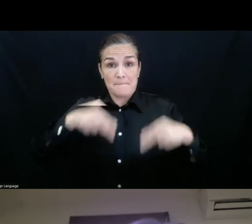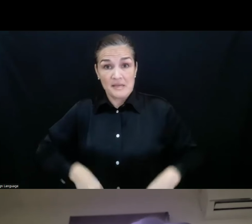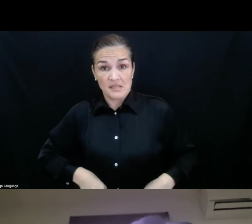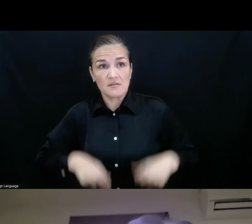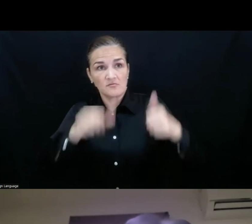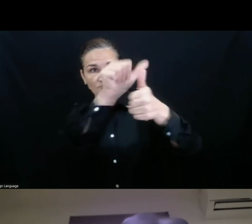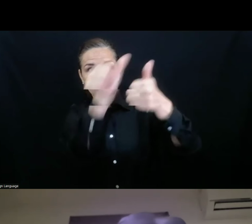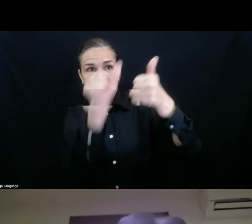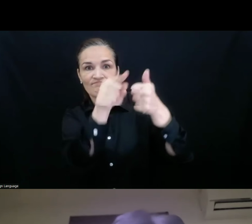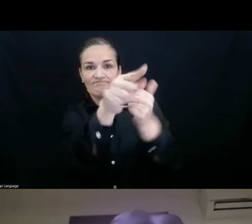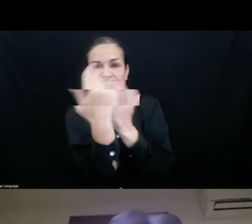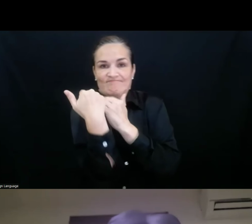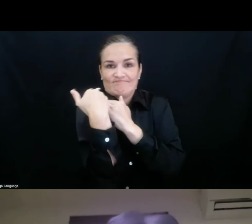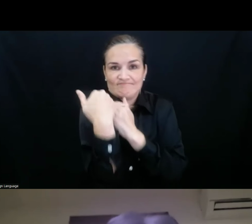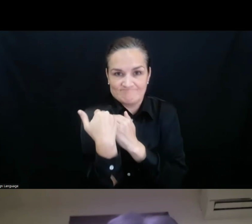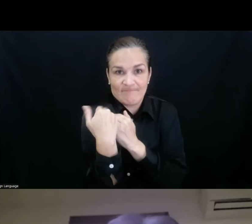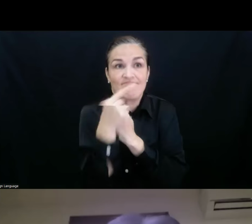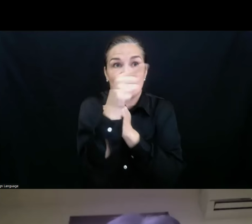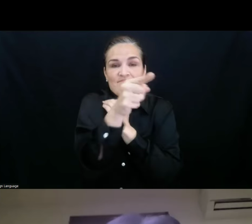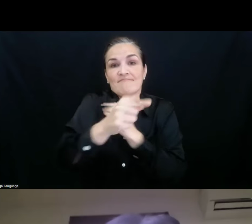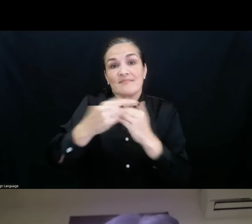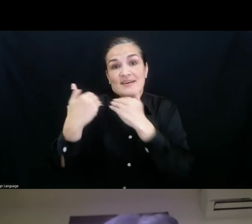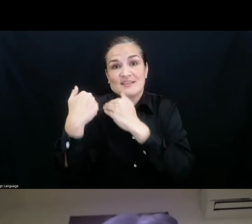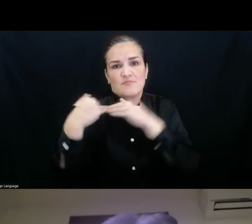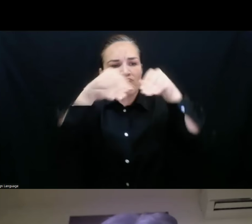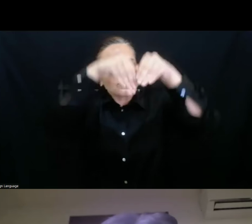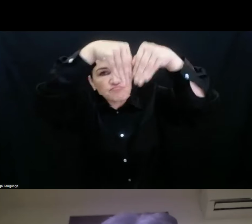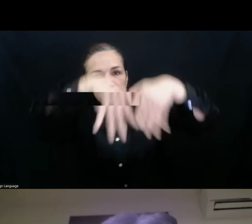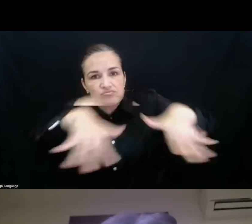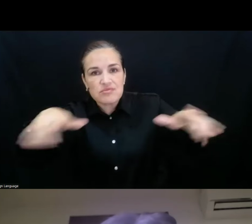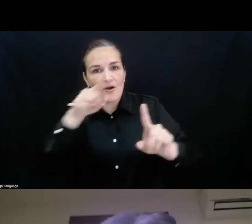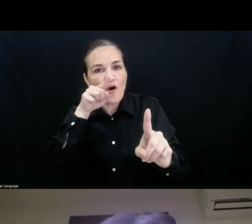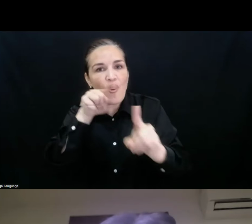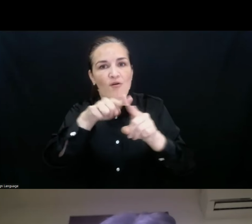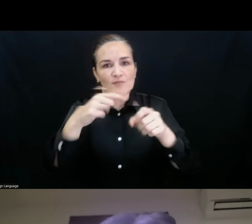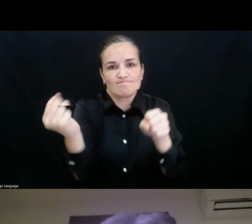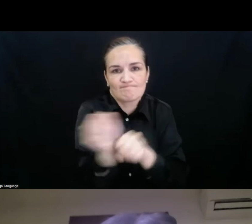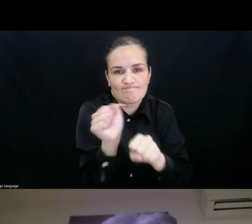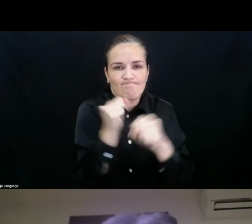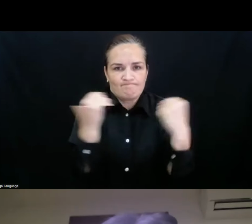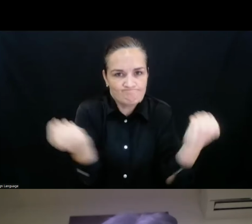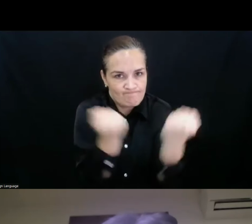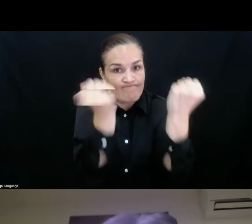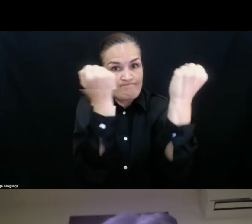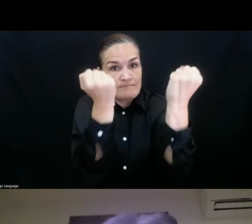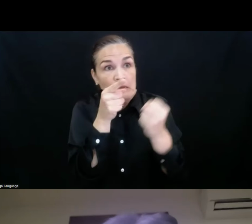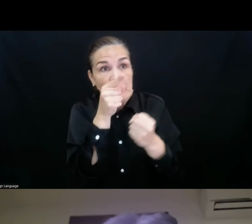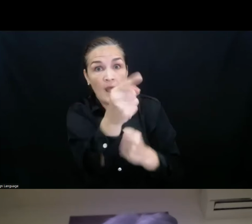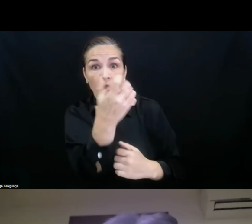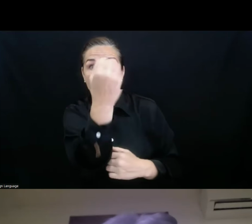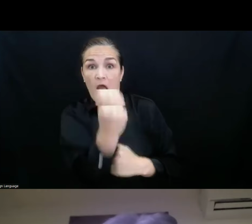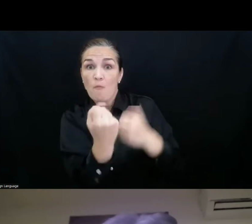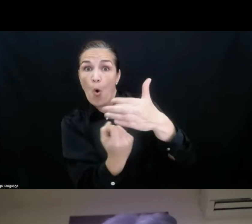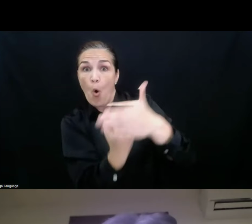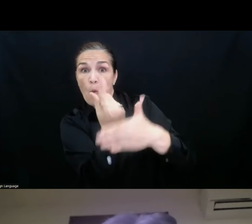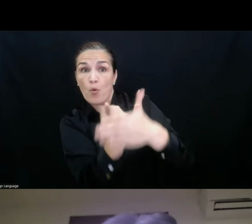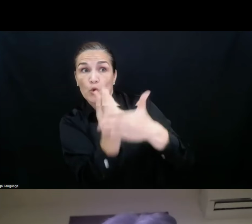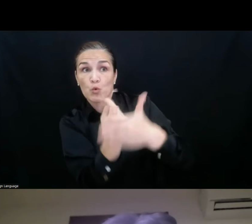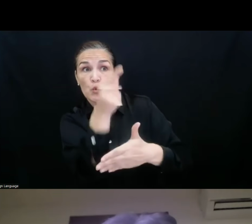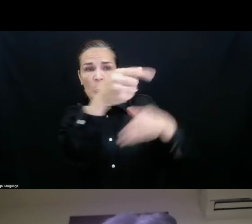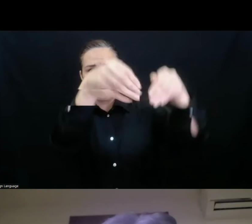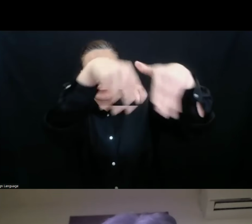are starting to implement the guide for action, there's a lot of opportunities for healthcare